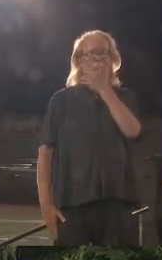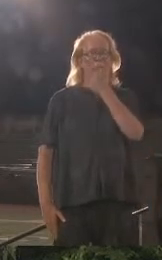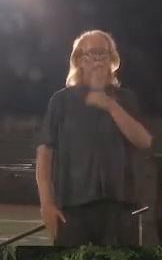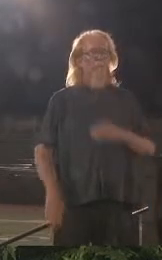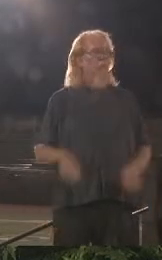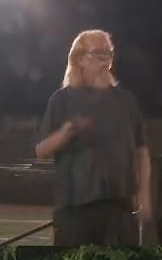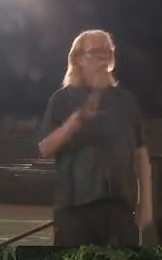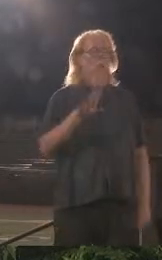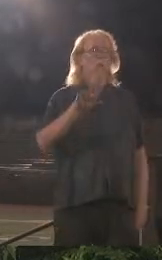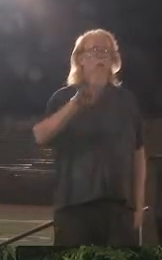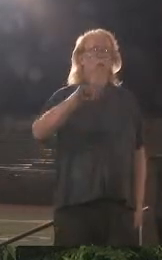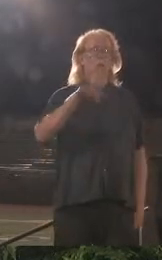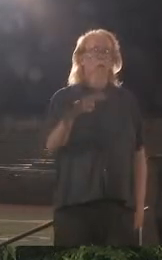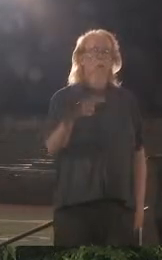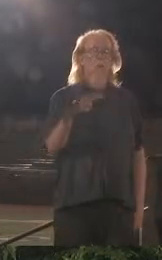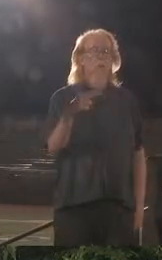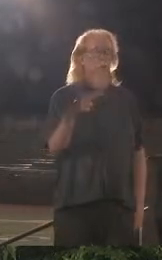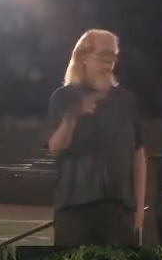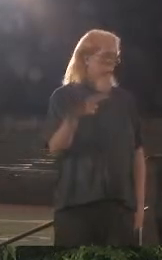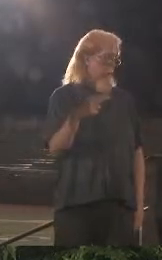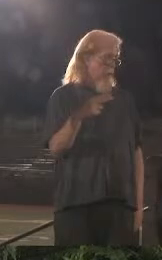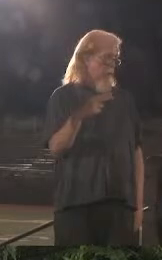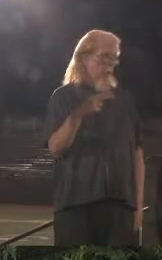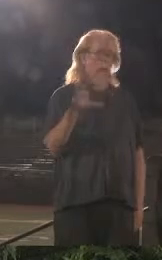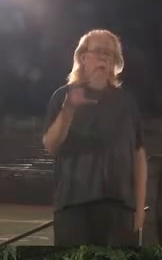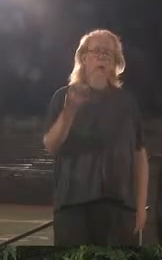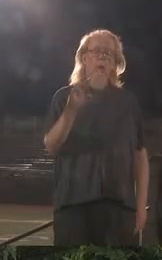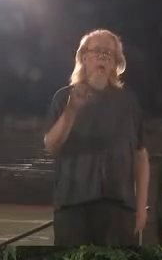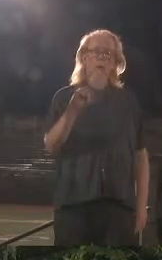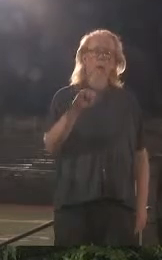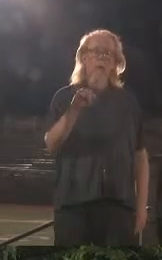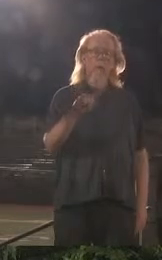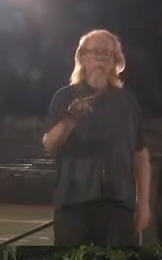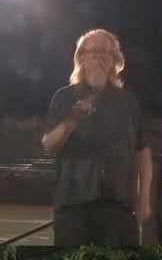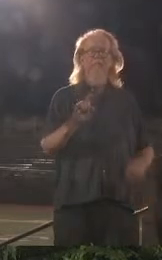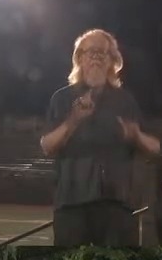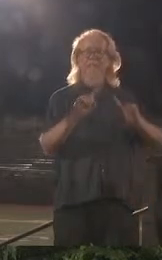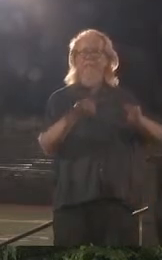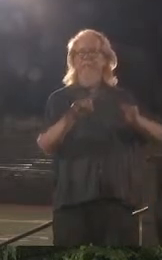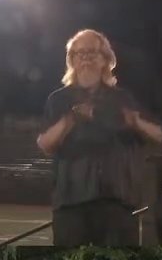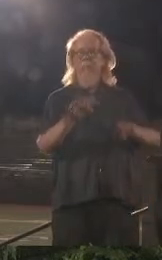Ruth Abigail Vidari Cortez will be attending San Antonio College.